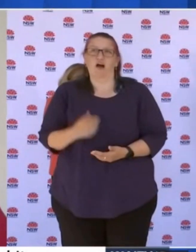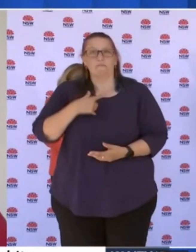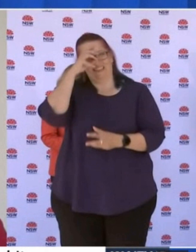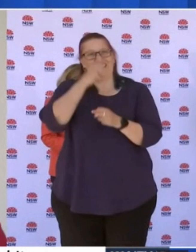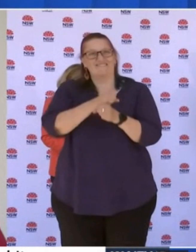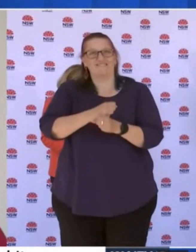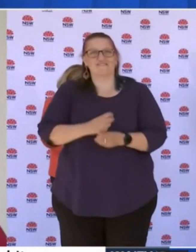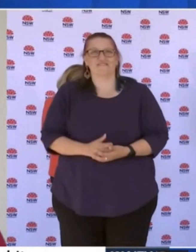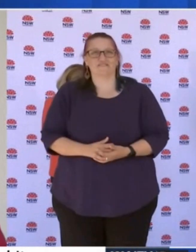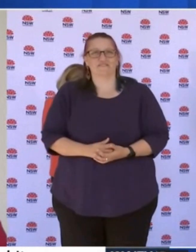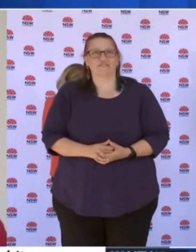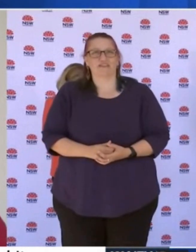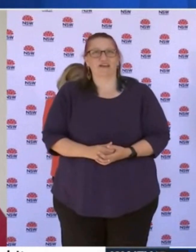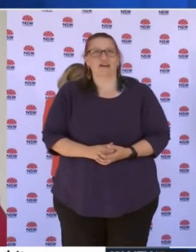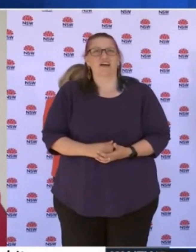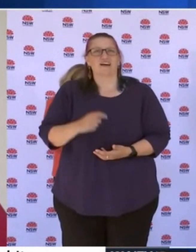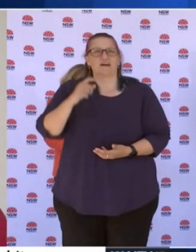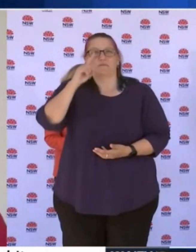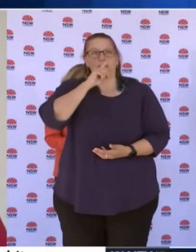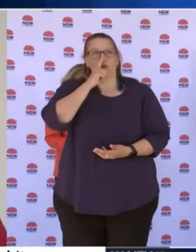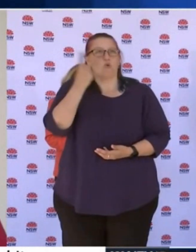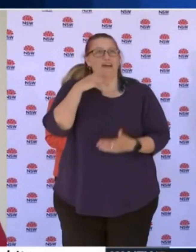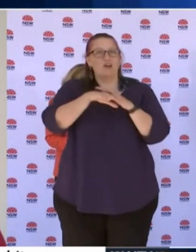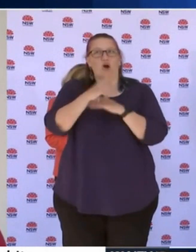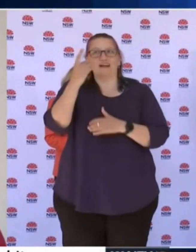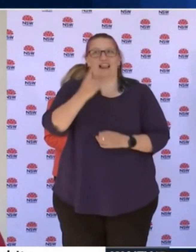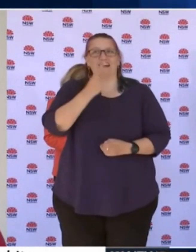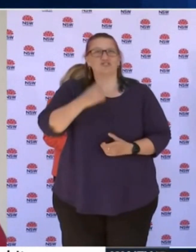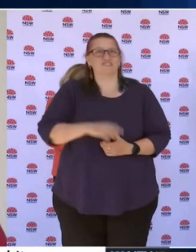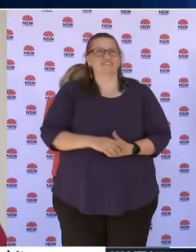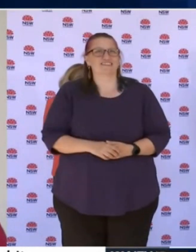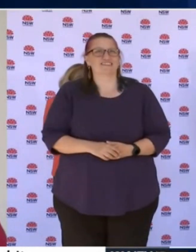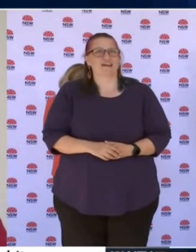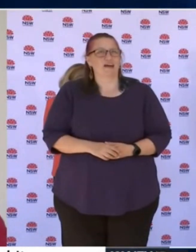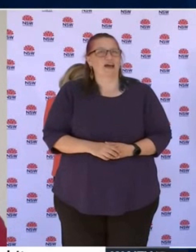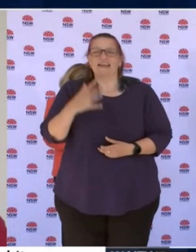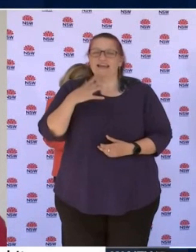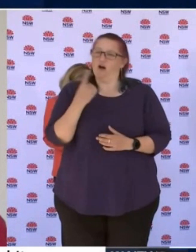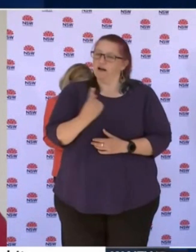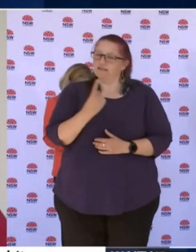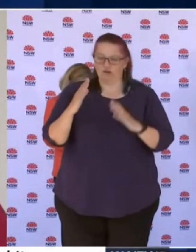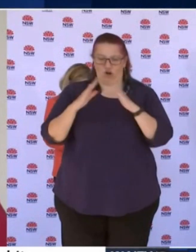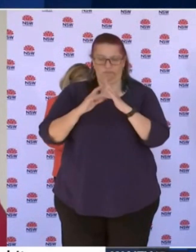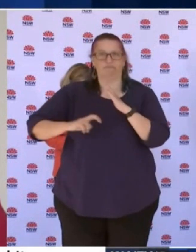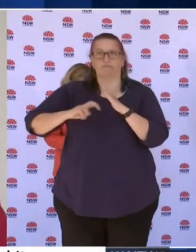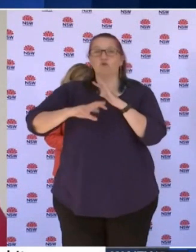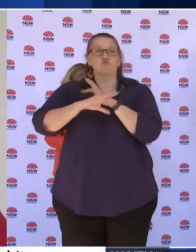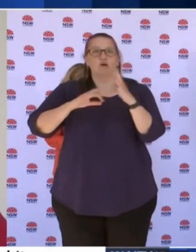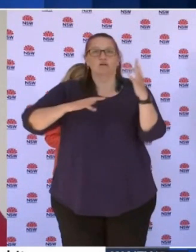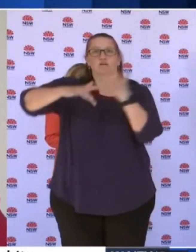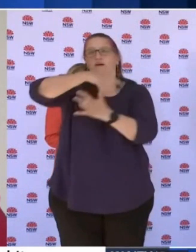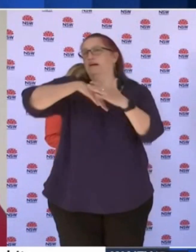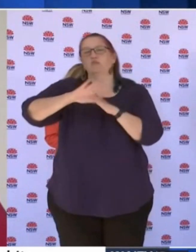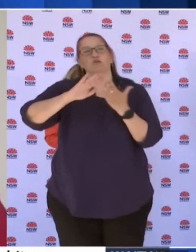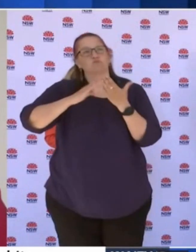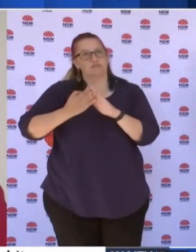number of people with the virus who are in isolation as opposed to those who've been active in the community. And that's really what we need to look at in terms of decisions